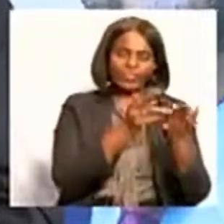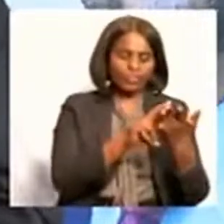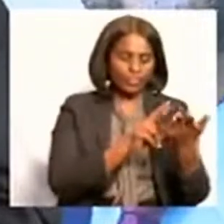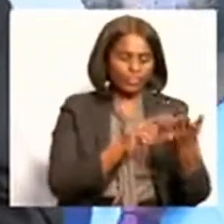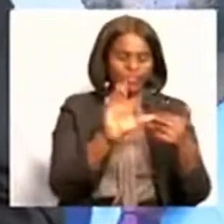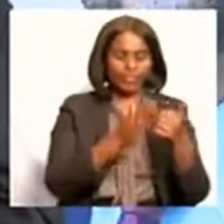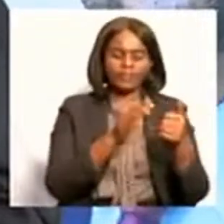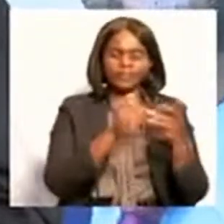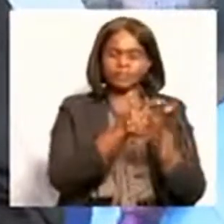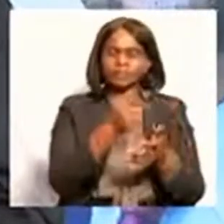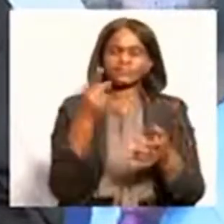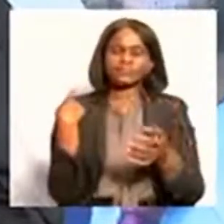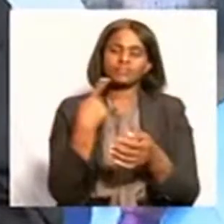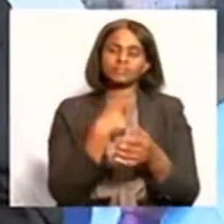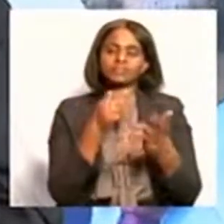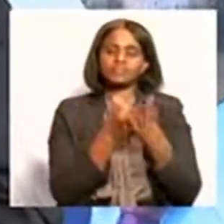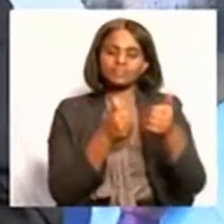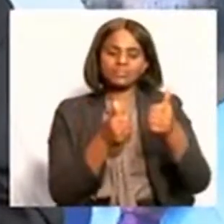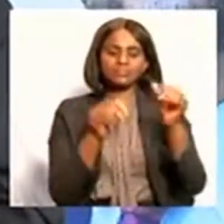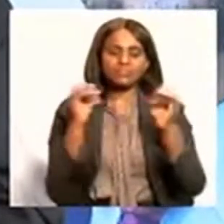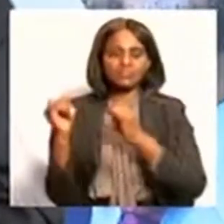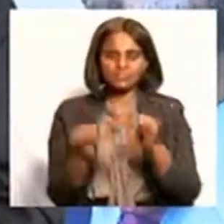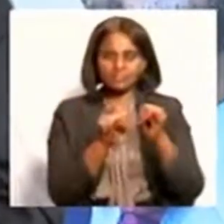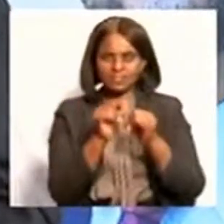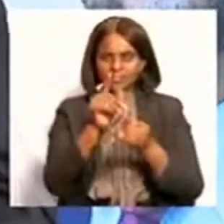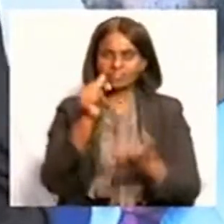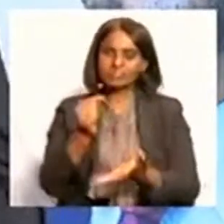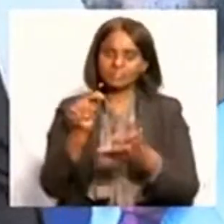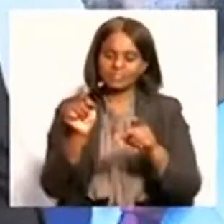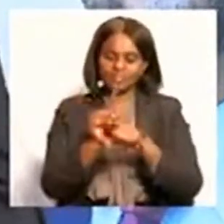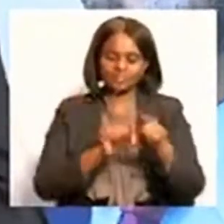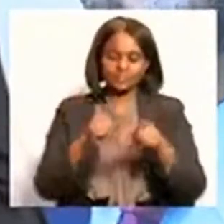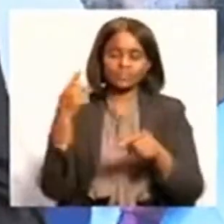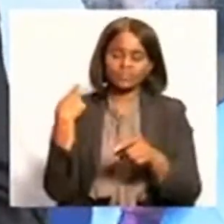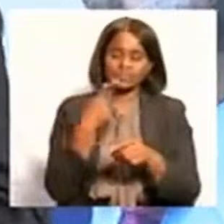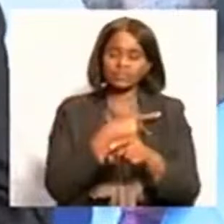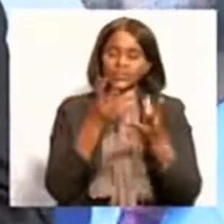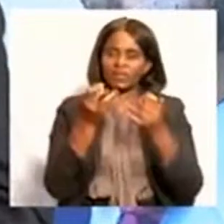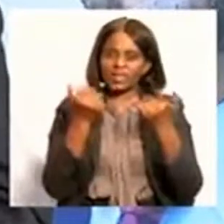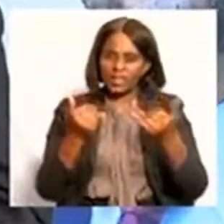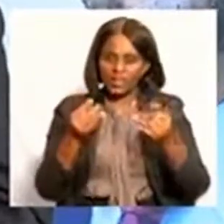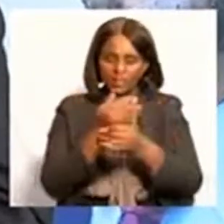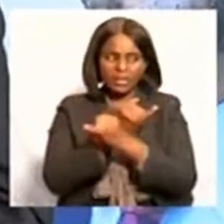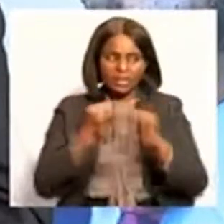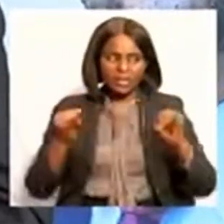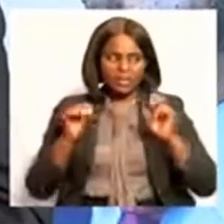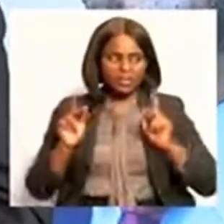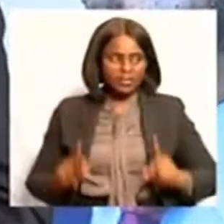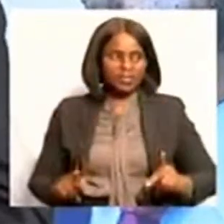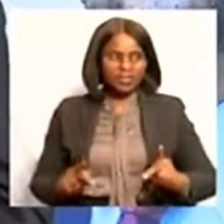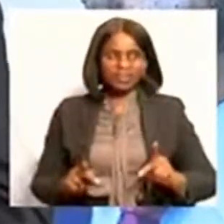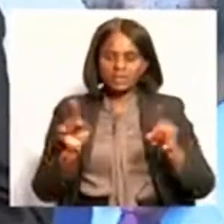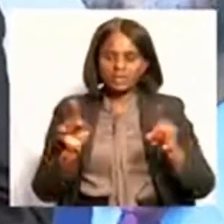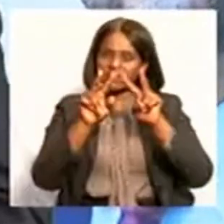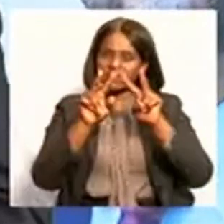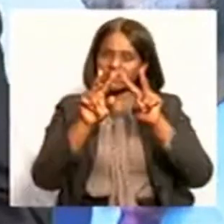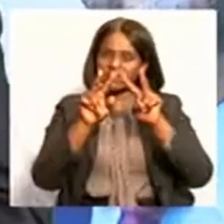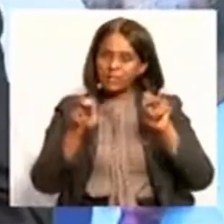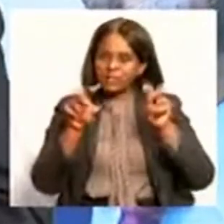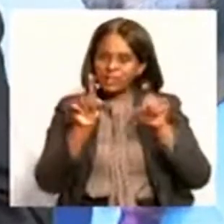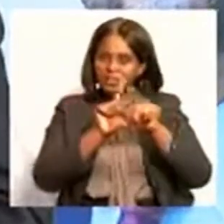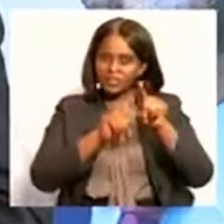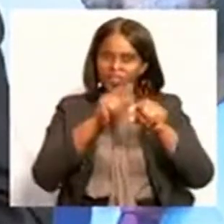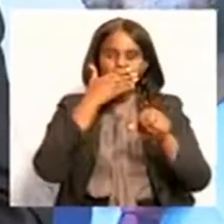how they have performed in the implementation of that budget. So Parliament wants an independent person to verify and give